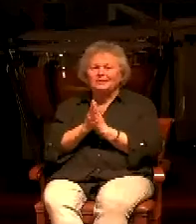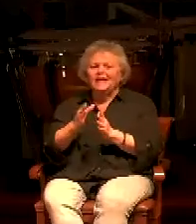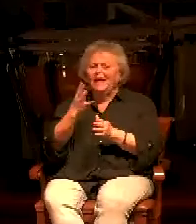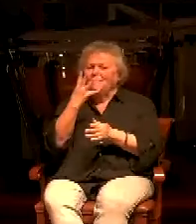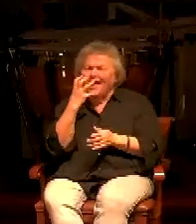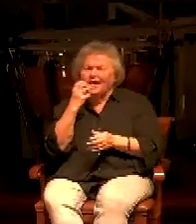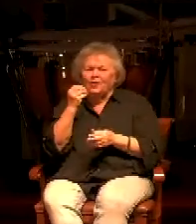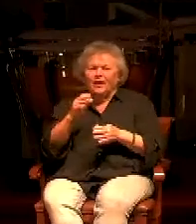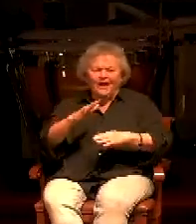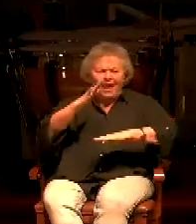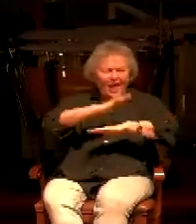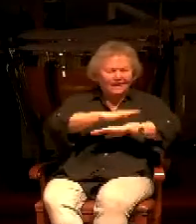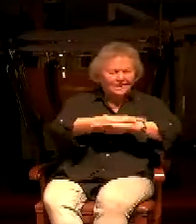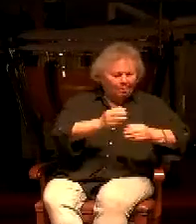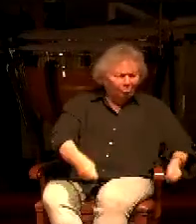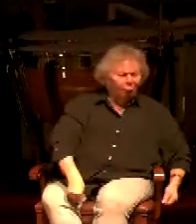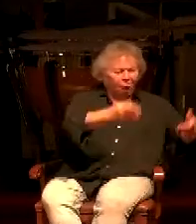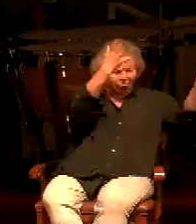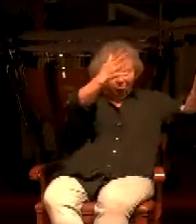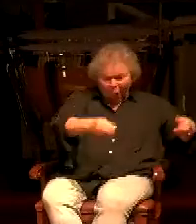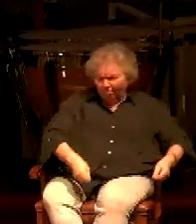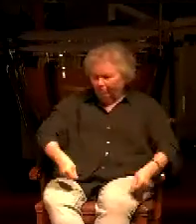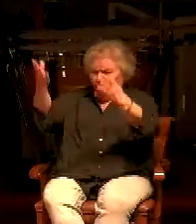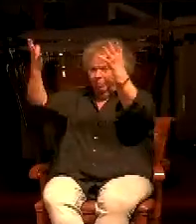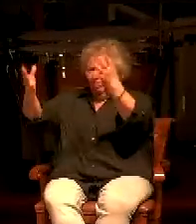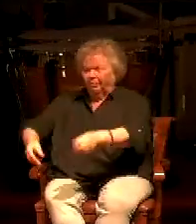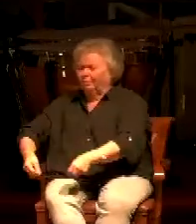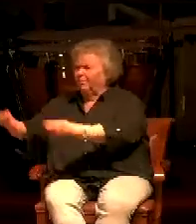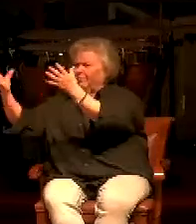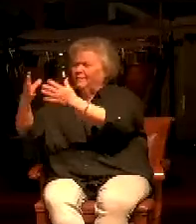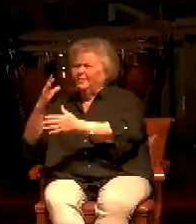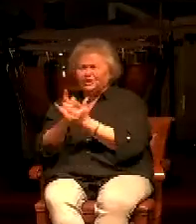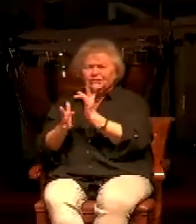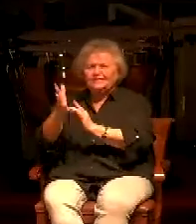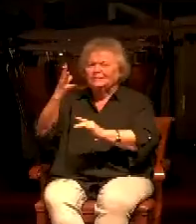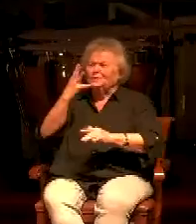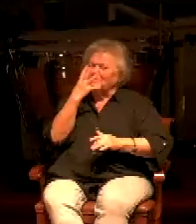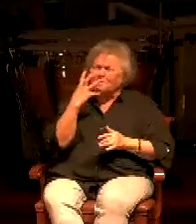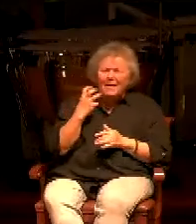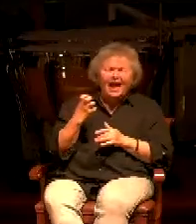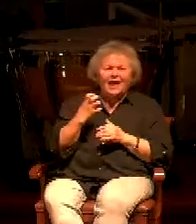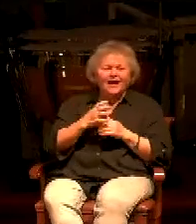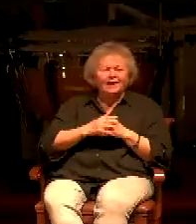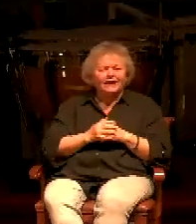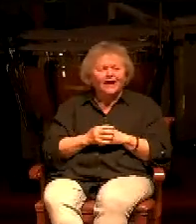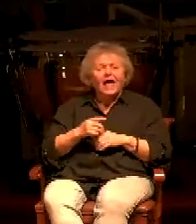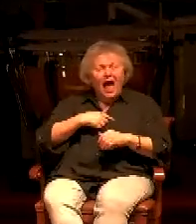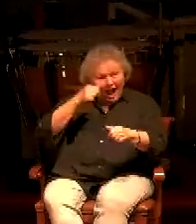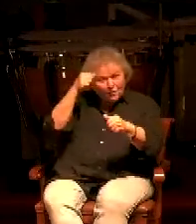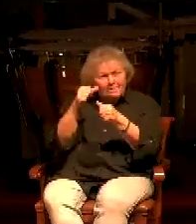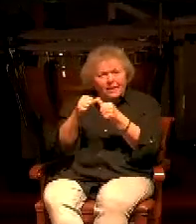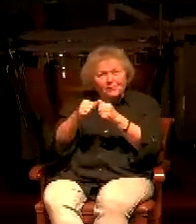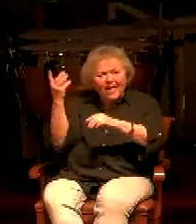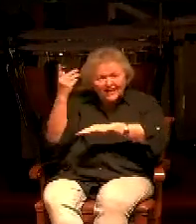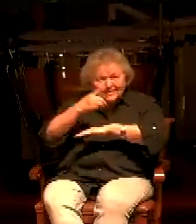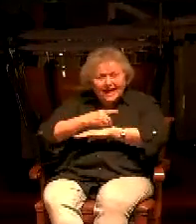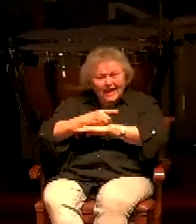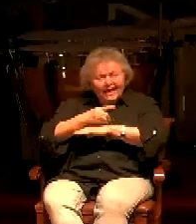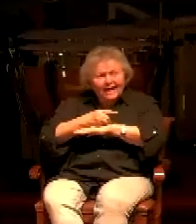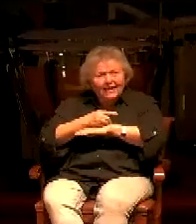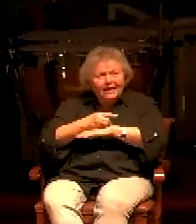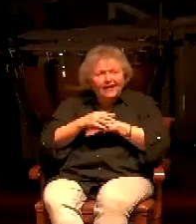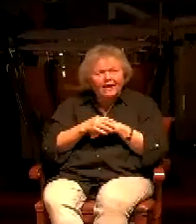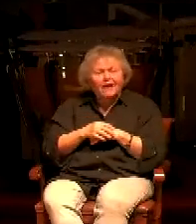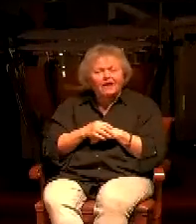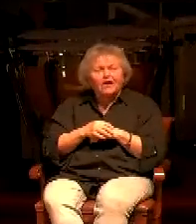starts running people out. And man, my boss, the high priest, he was mad. He was fit to be tied. I remember that day. And he said, I'm going to get him and